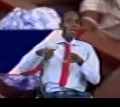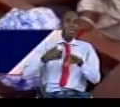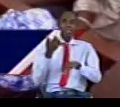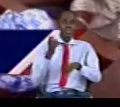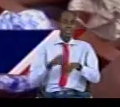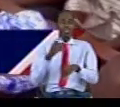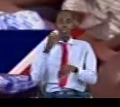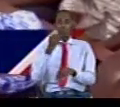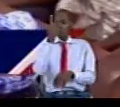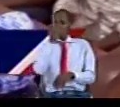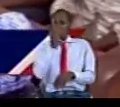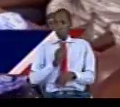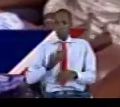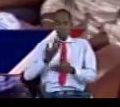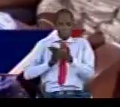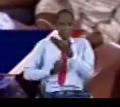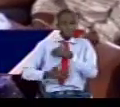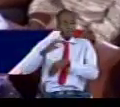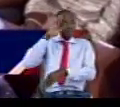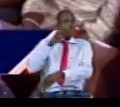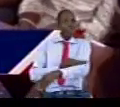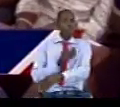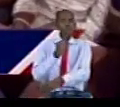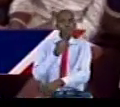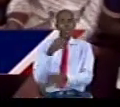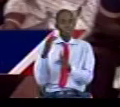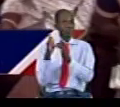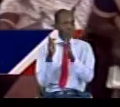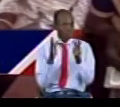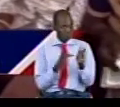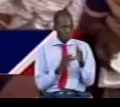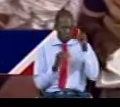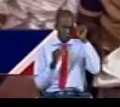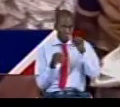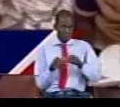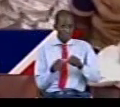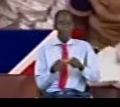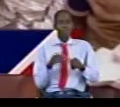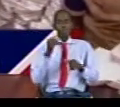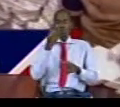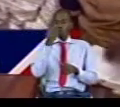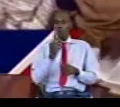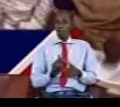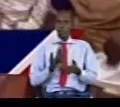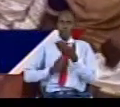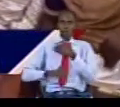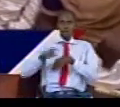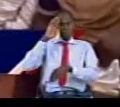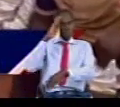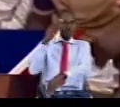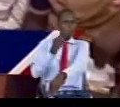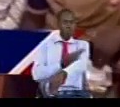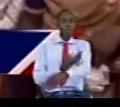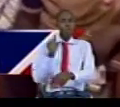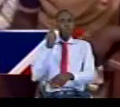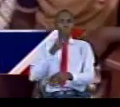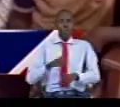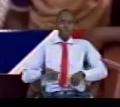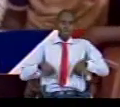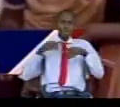begotten Son, that's Jesus, the only begotten Son, which is in the bosom of the Father, he